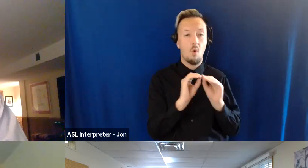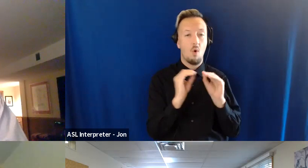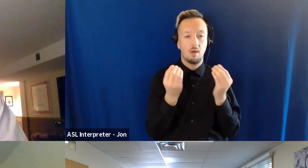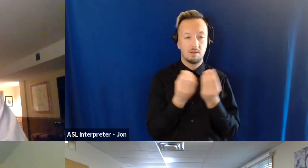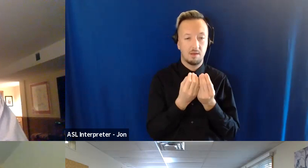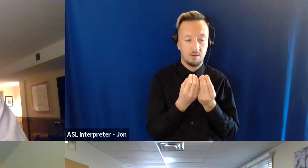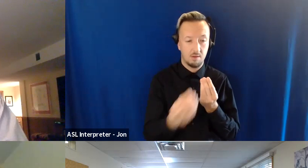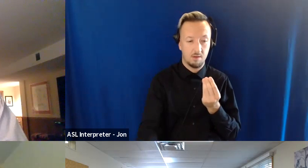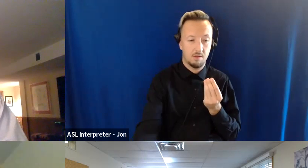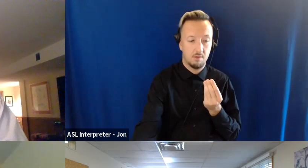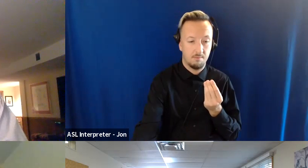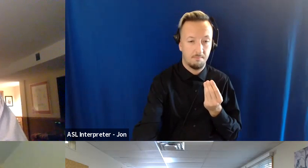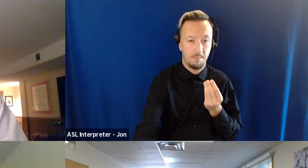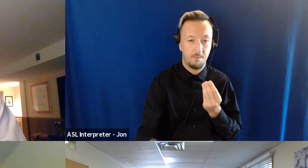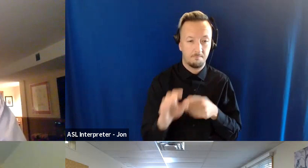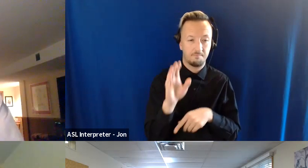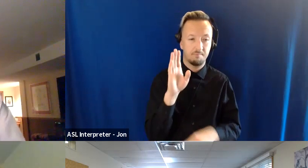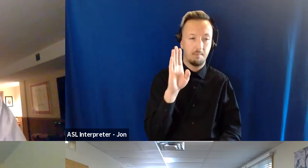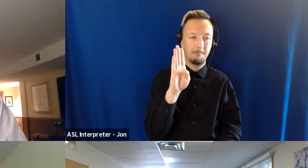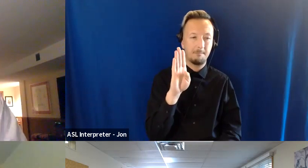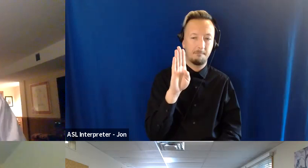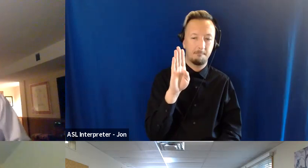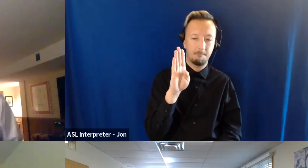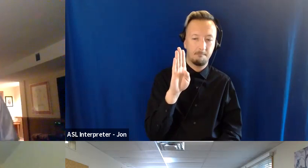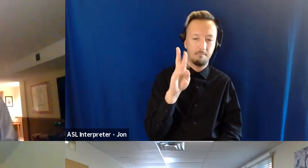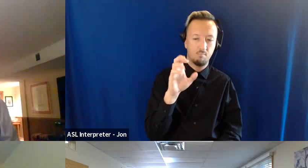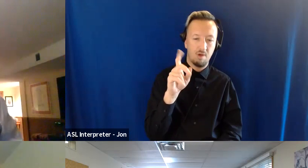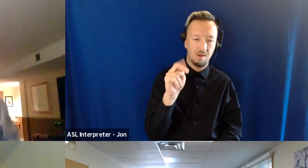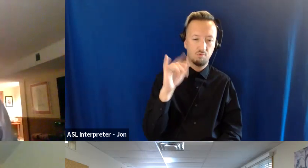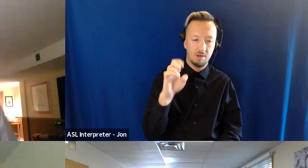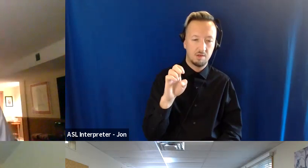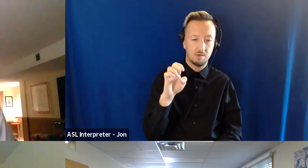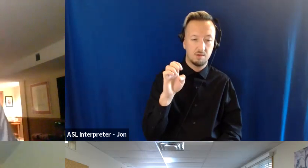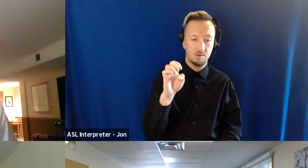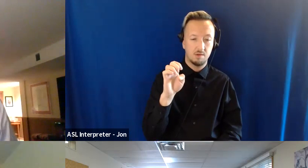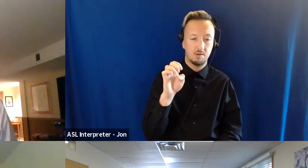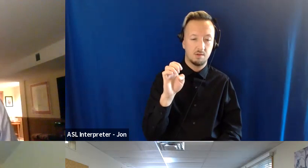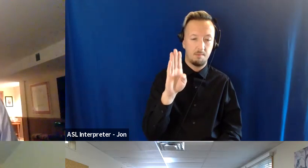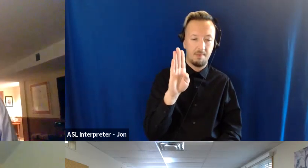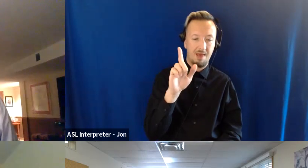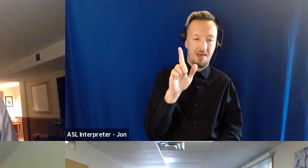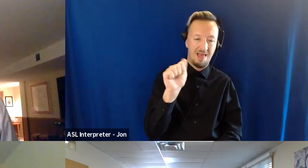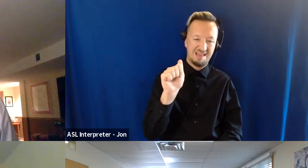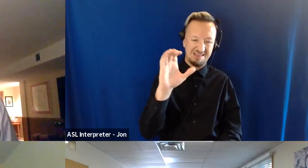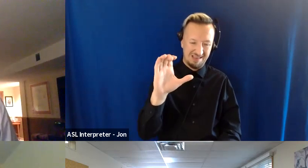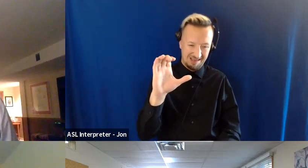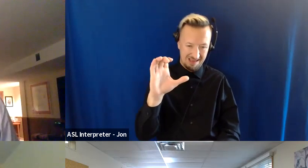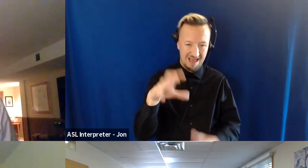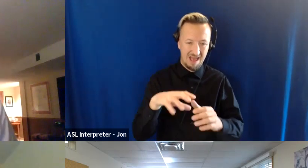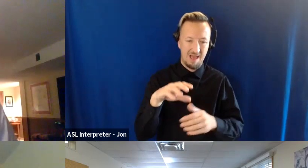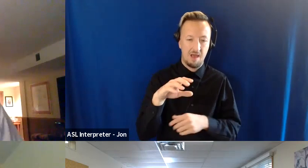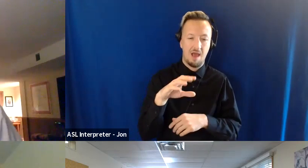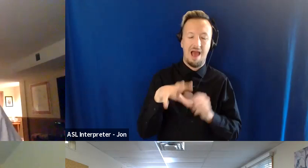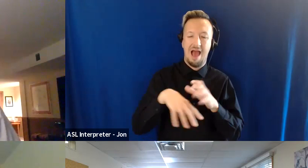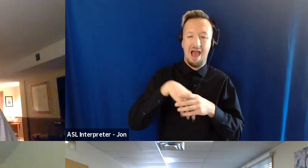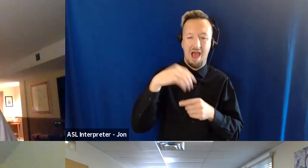be BOEC, which stands for Breckenridge Outdoor Education Center. And those guys help everybody